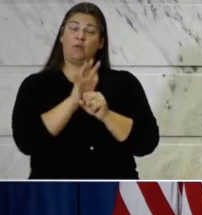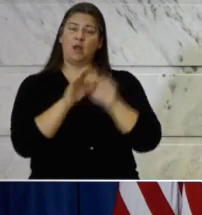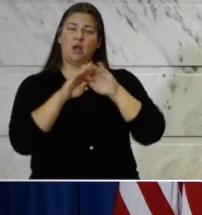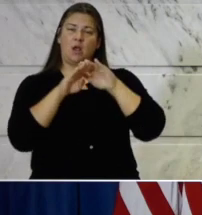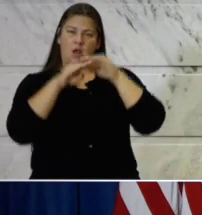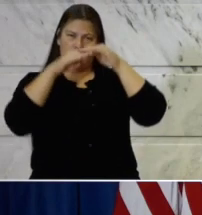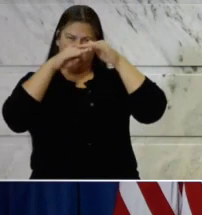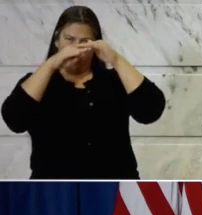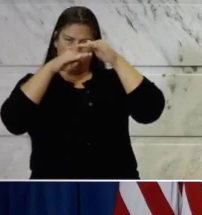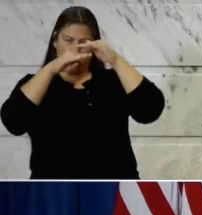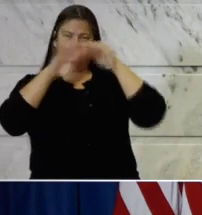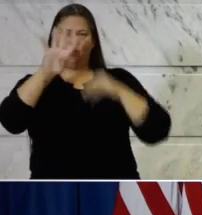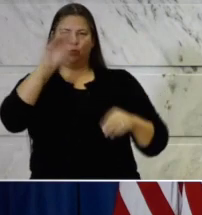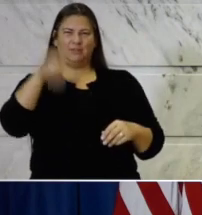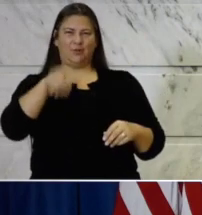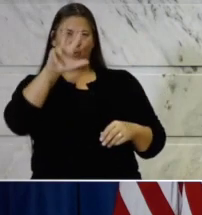barely, at